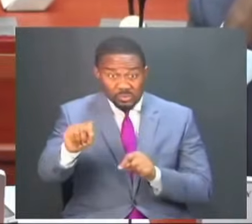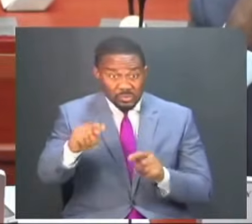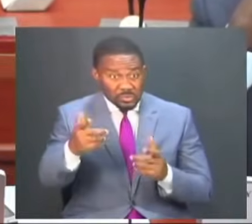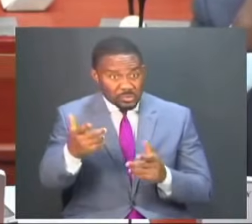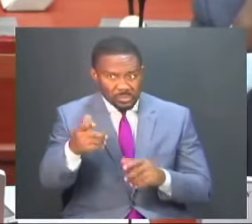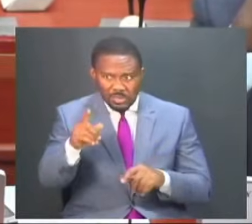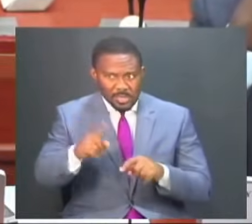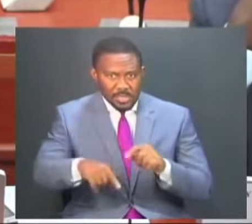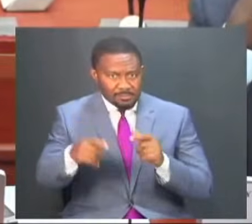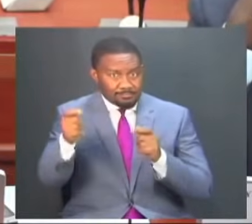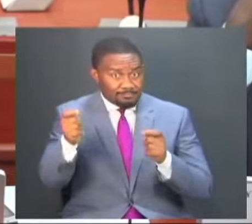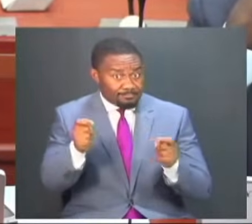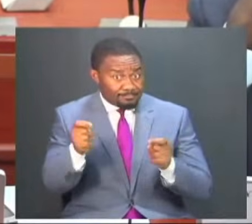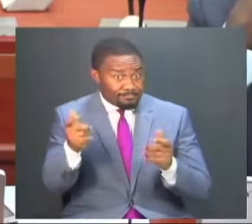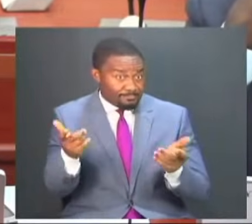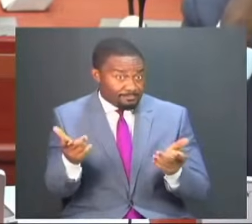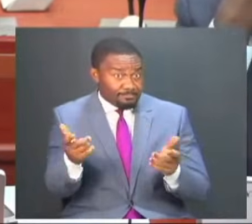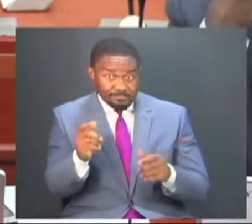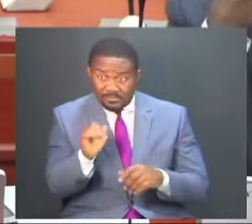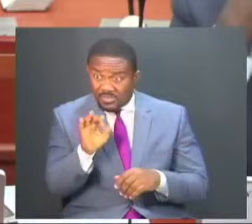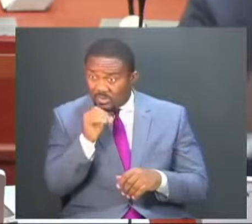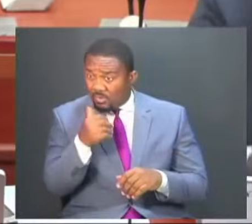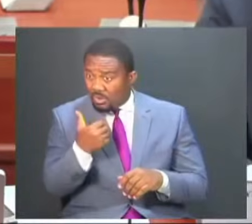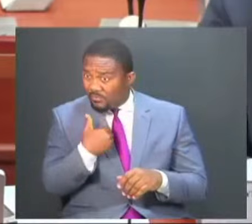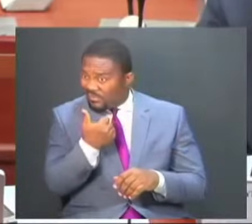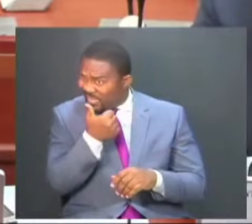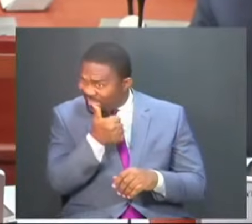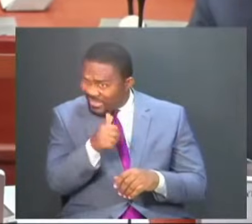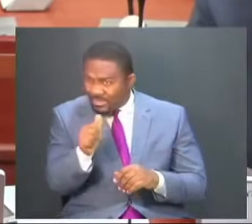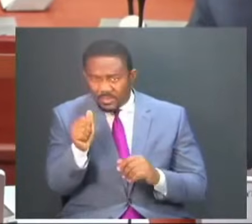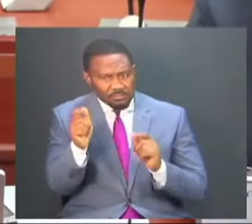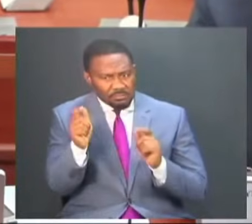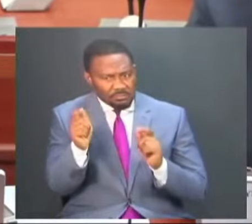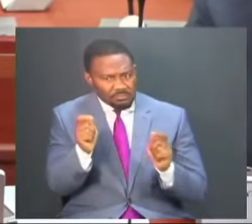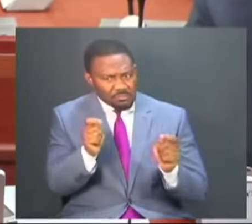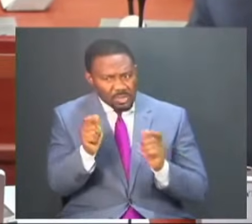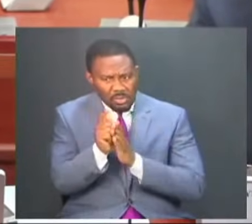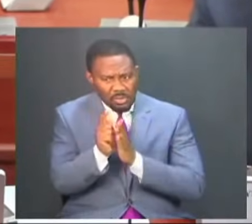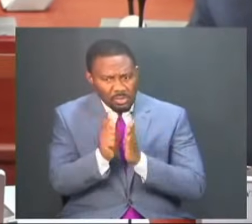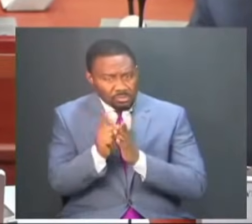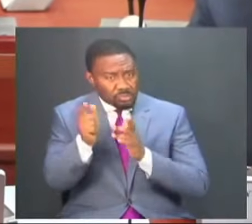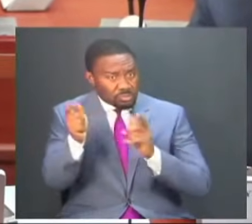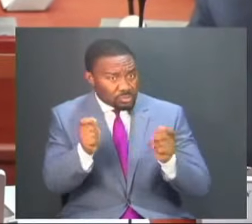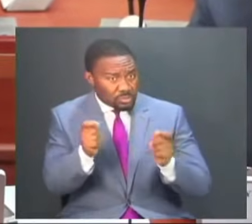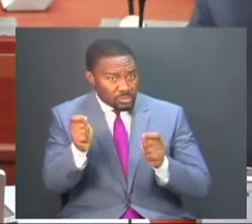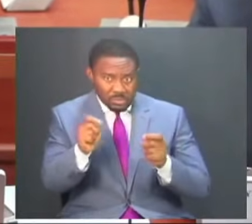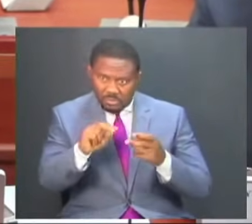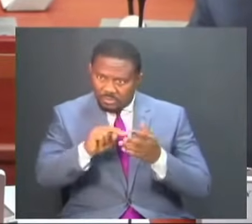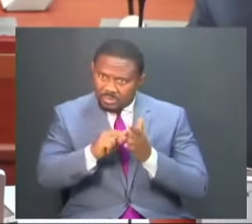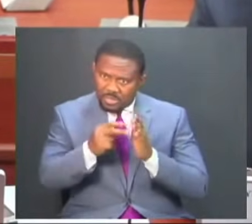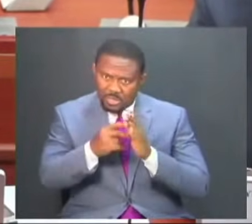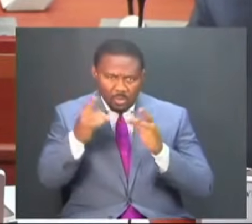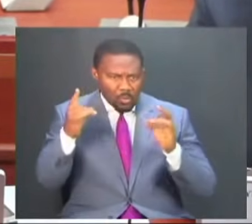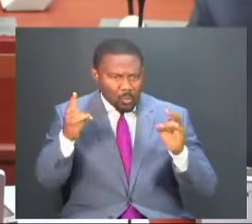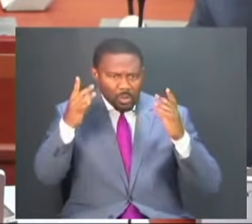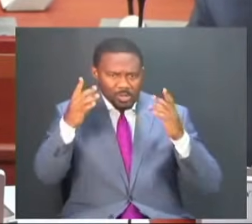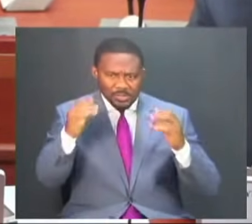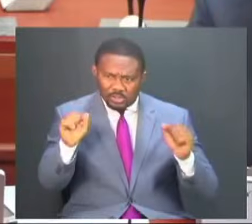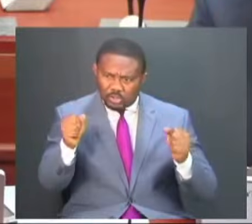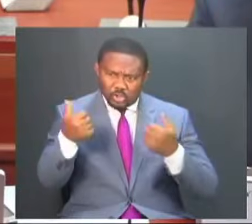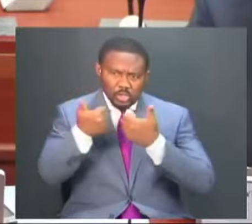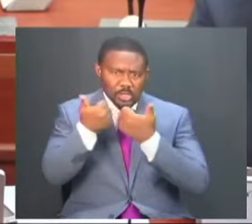control it. So if there's no regulation in place to deal with such matters, it poses a clear challenge to all of